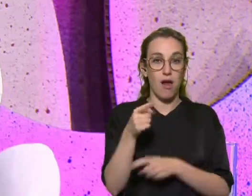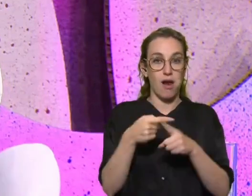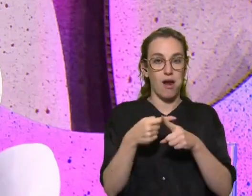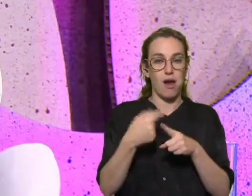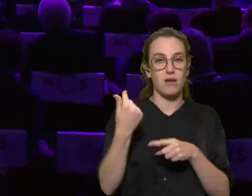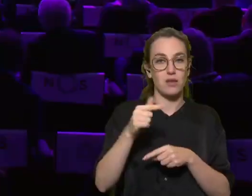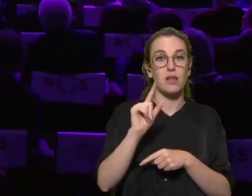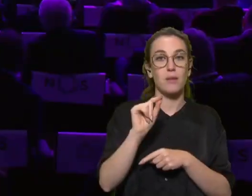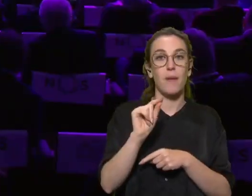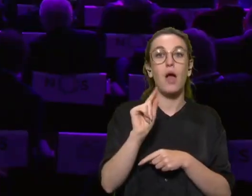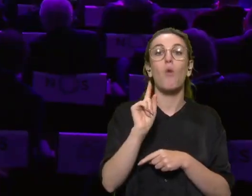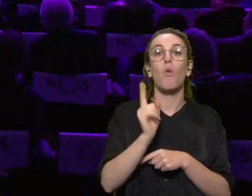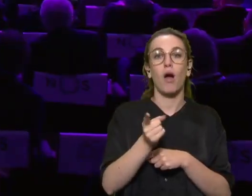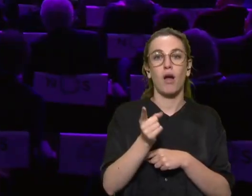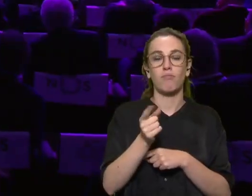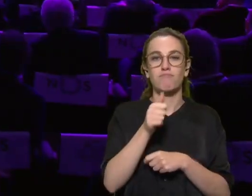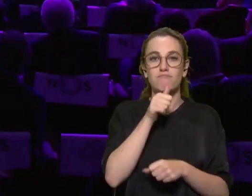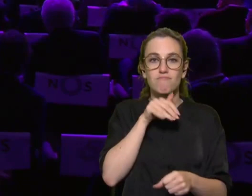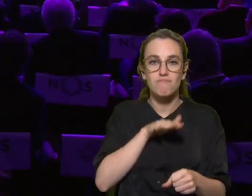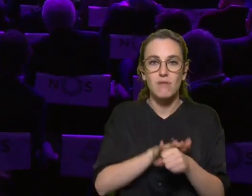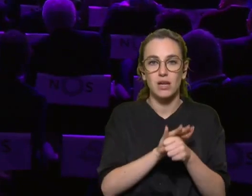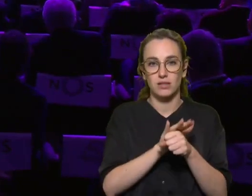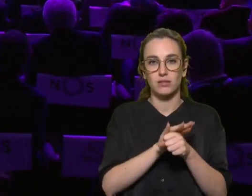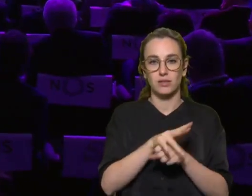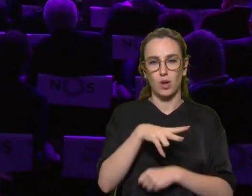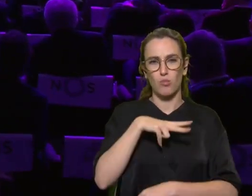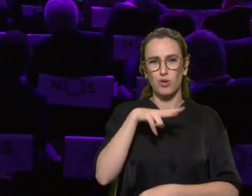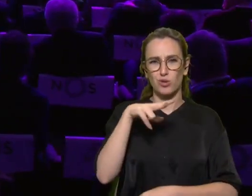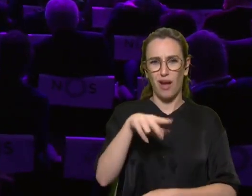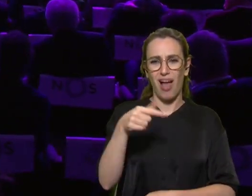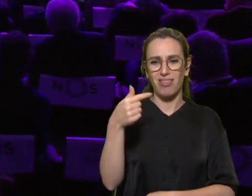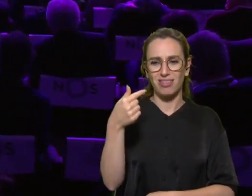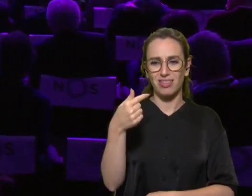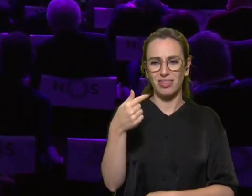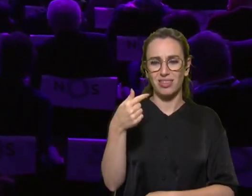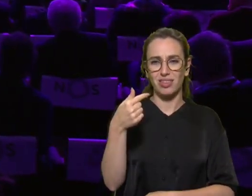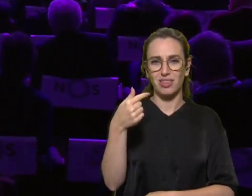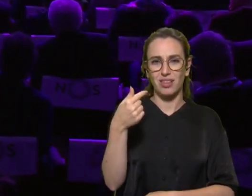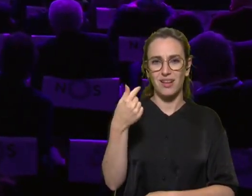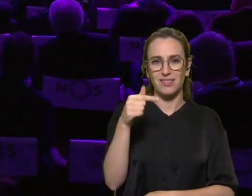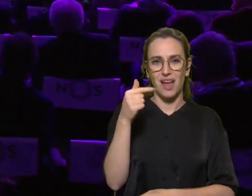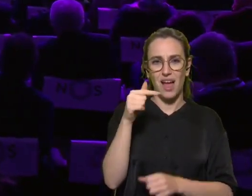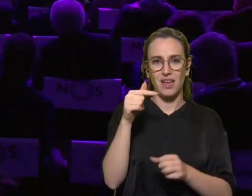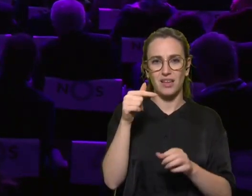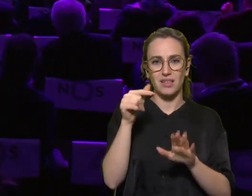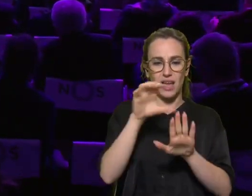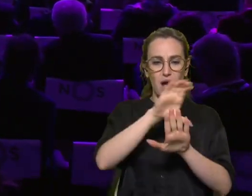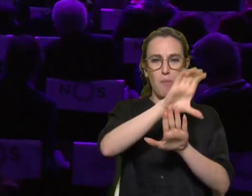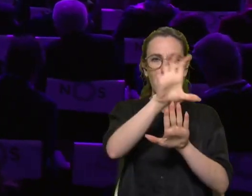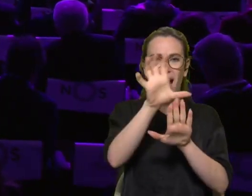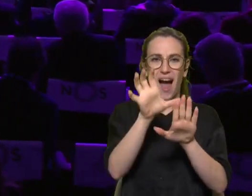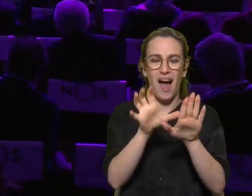Portugal could be very interested in is the sea. And Portugal has the biggest area,